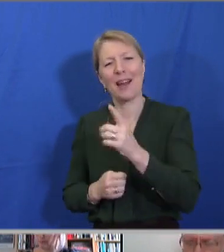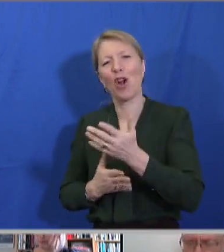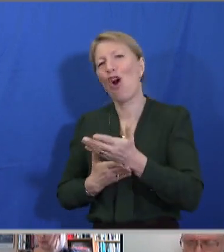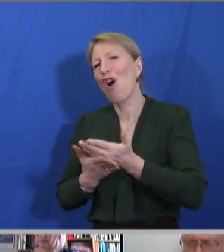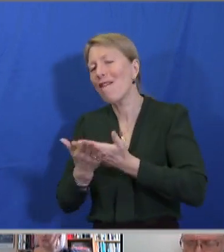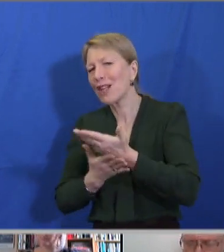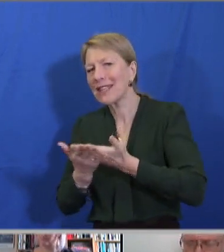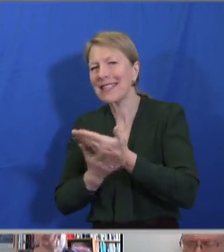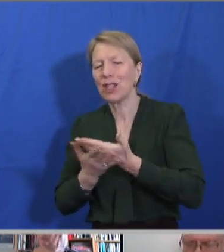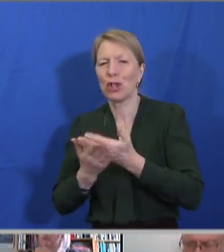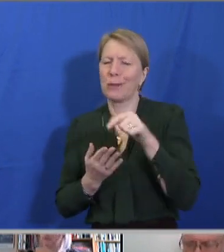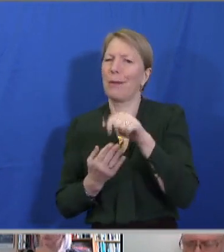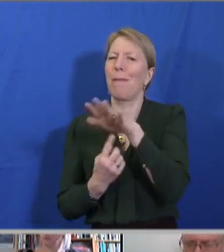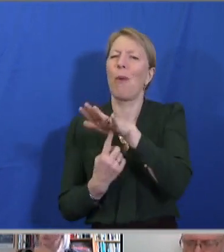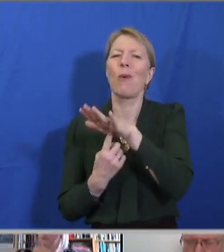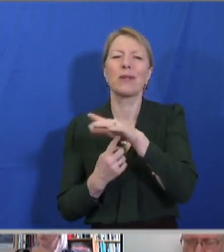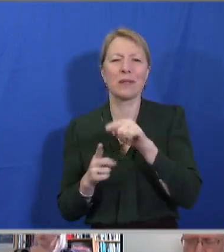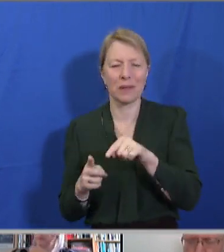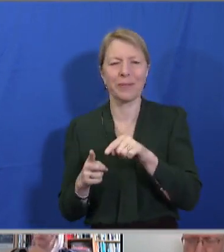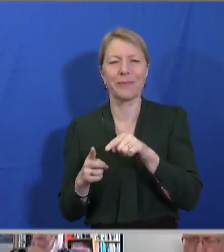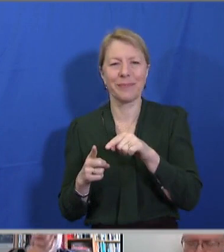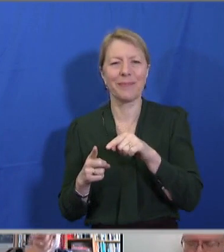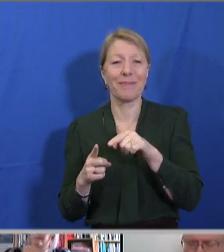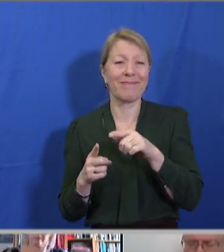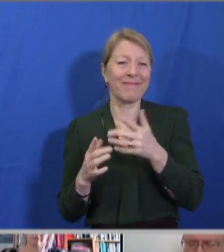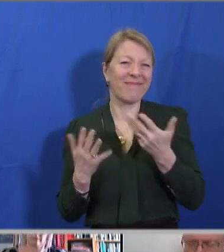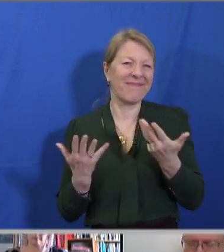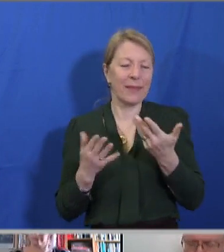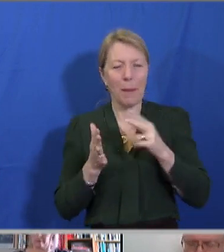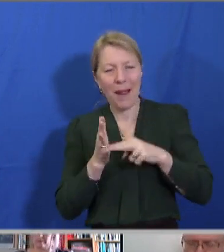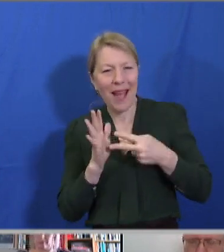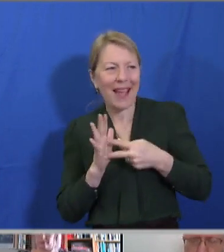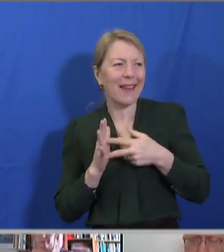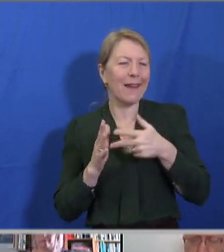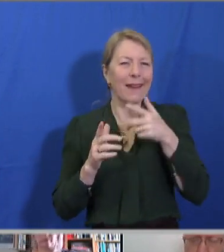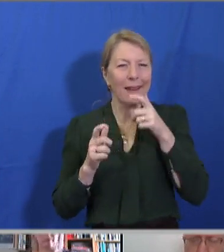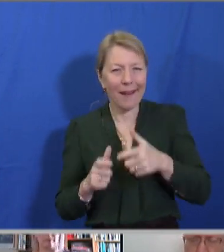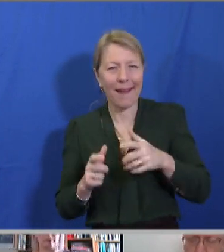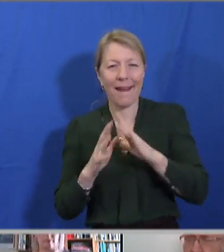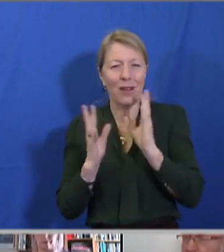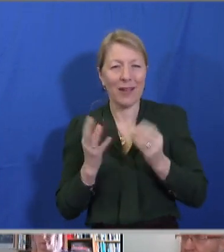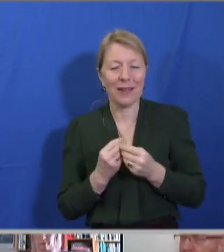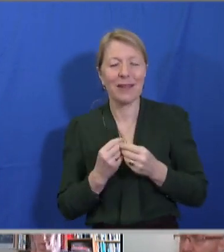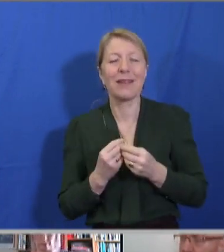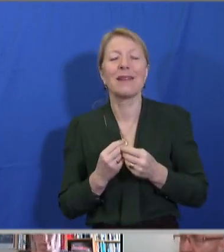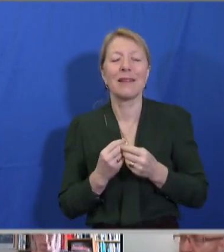end of life care, around advanced care planning, and part of which is around the DNS CPR issue.